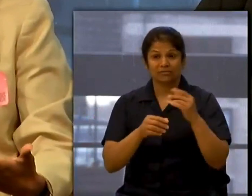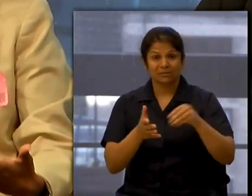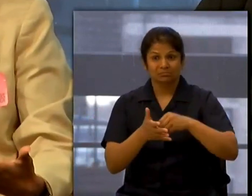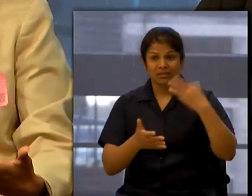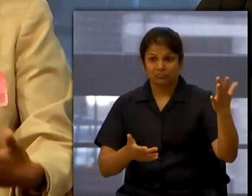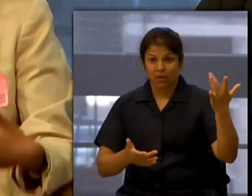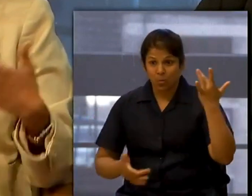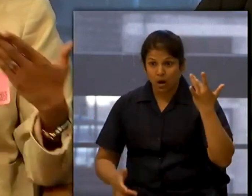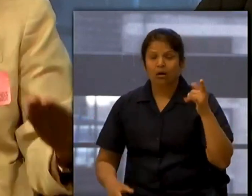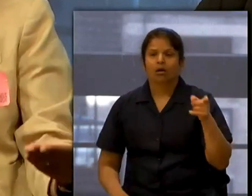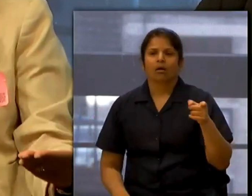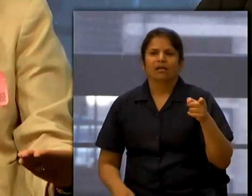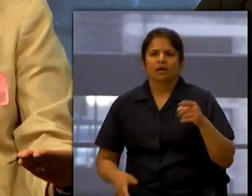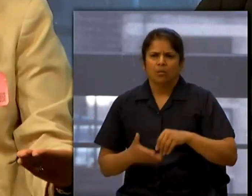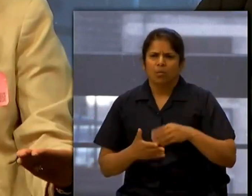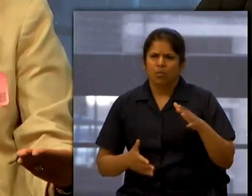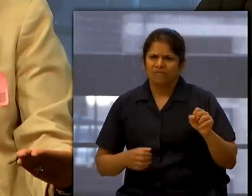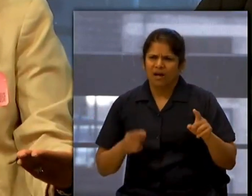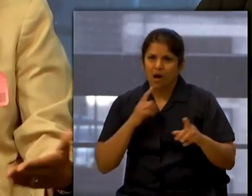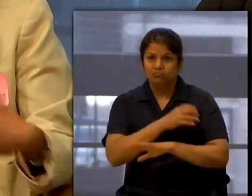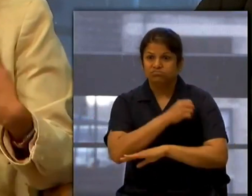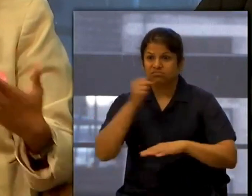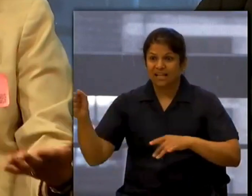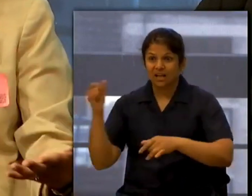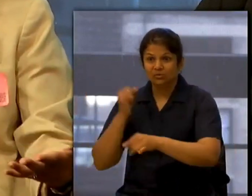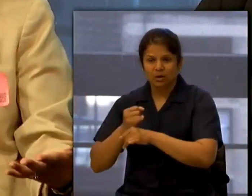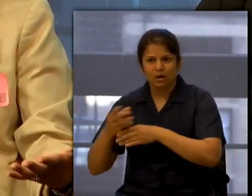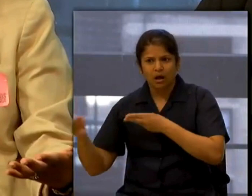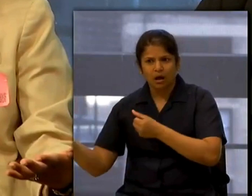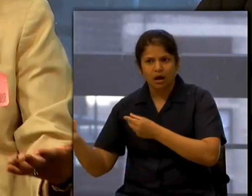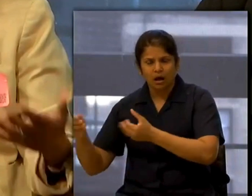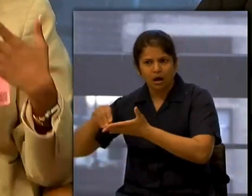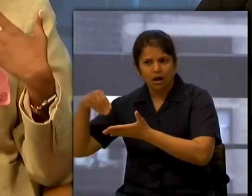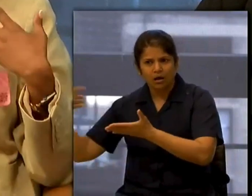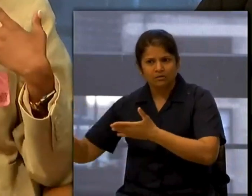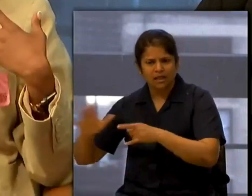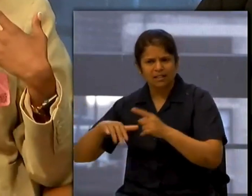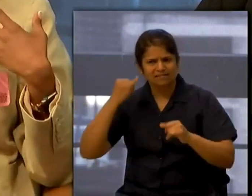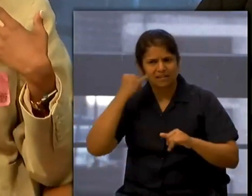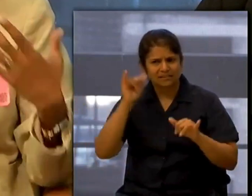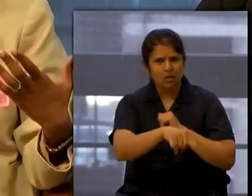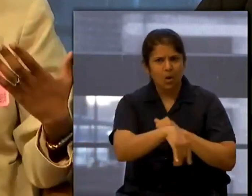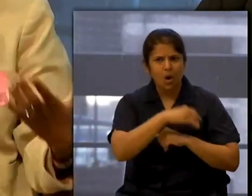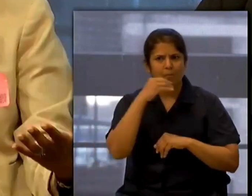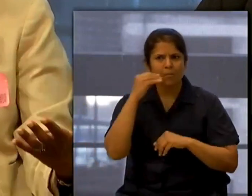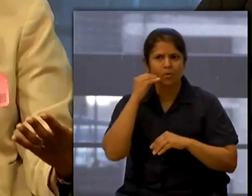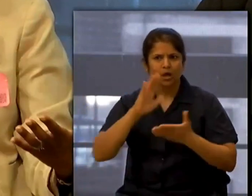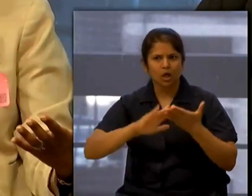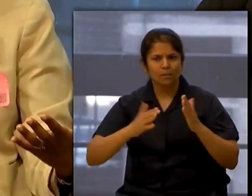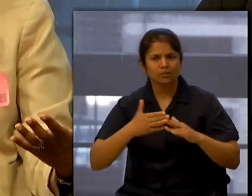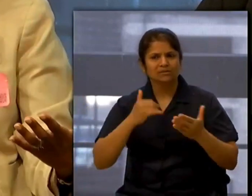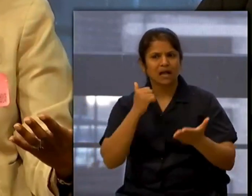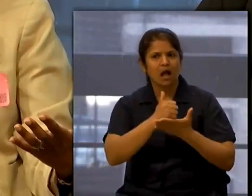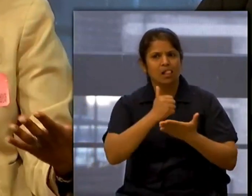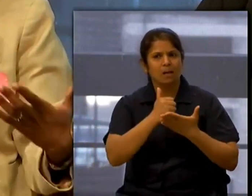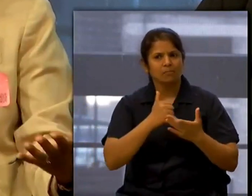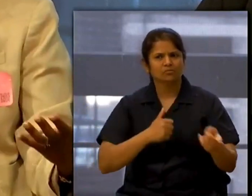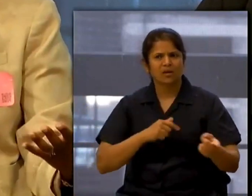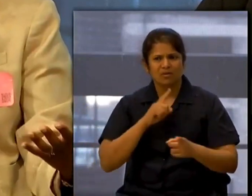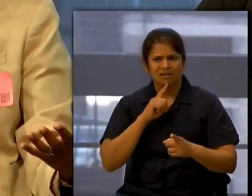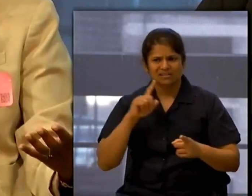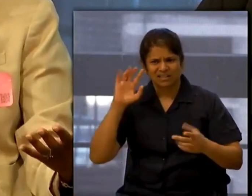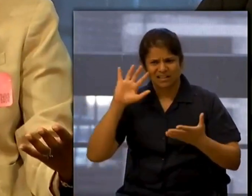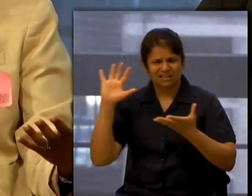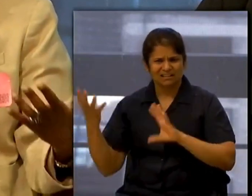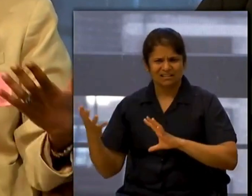institutionalize somebody than for them to receive care in their own home or in a community-based setting. And so it really just baffles the mind why the system is